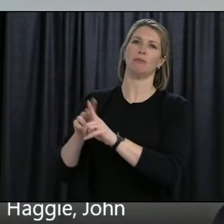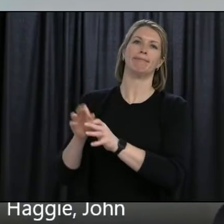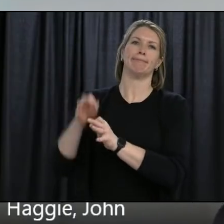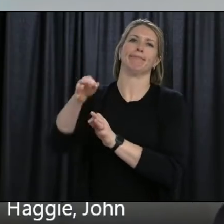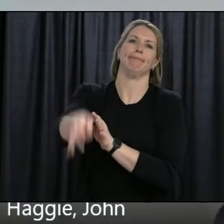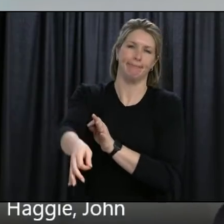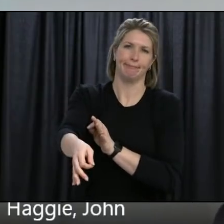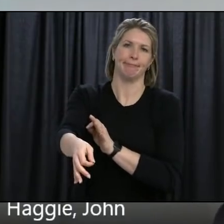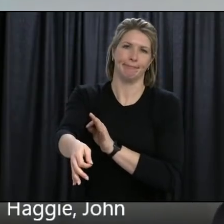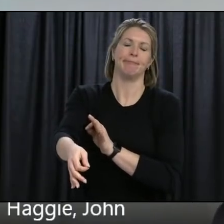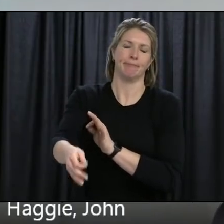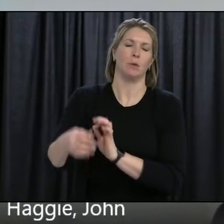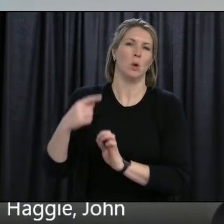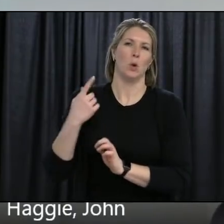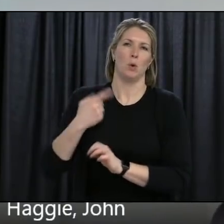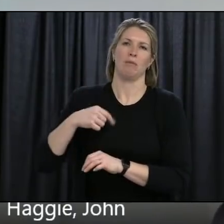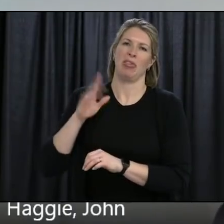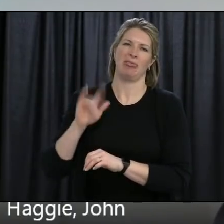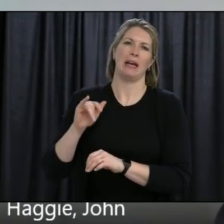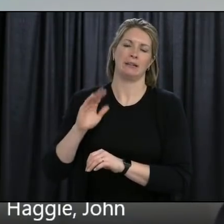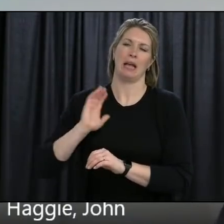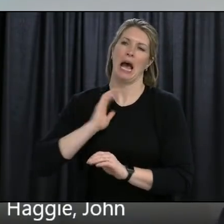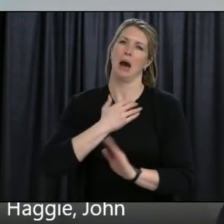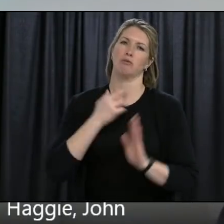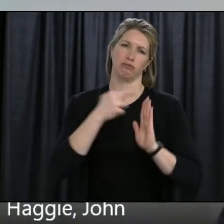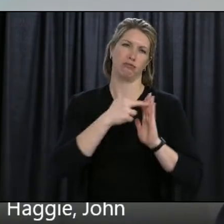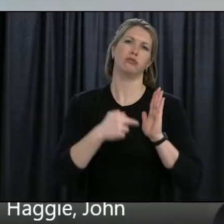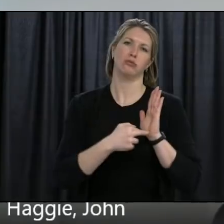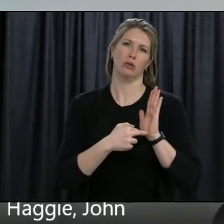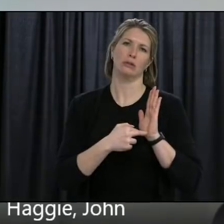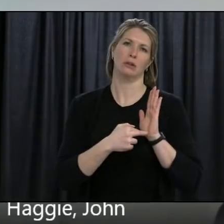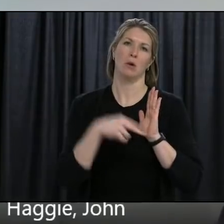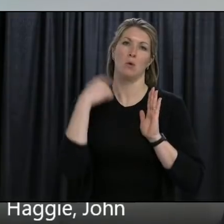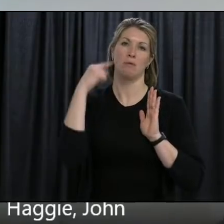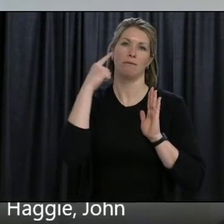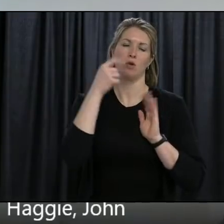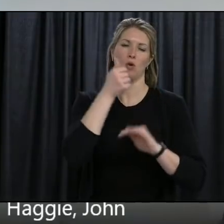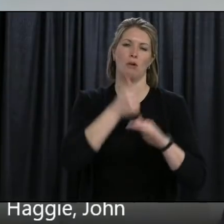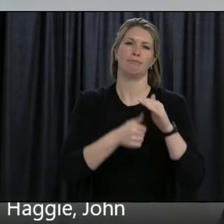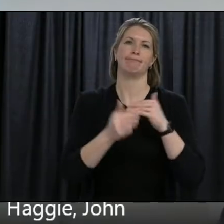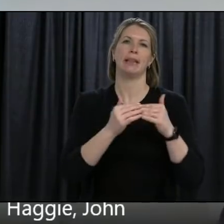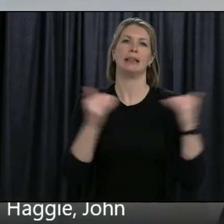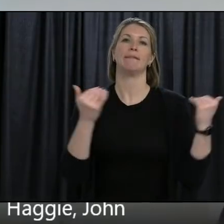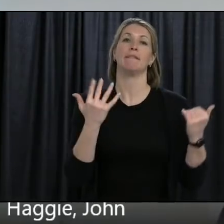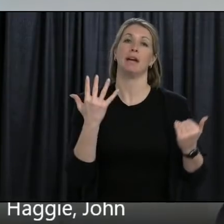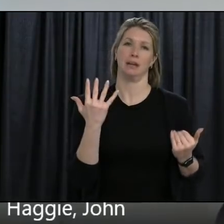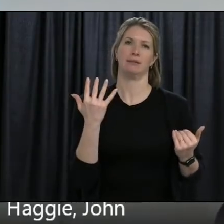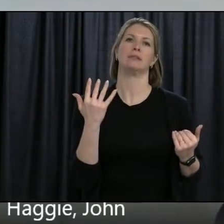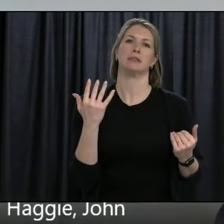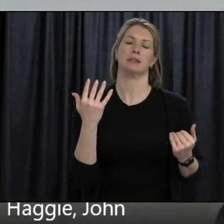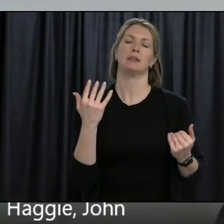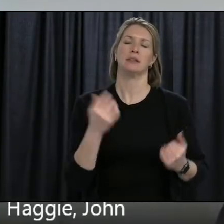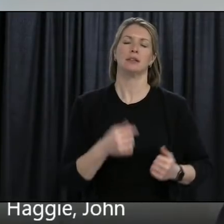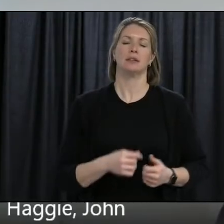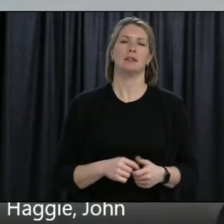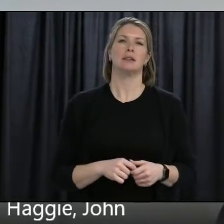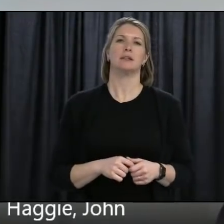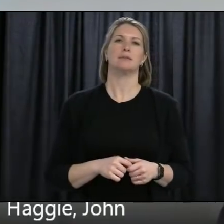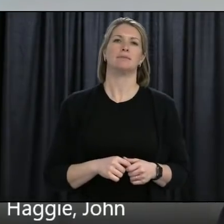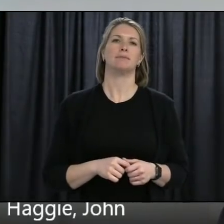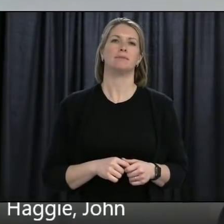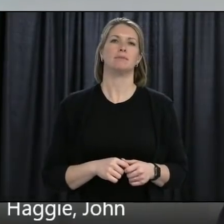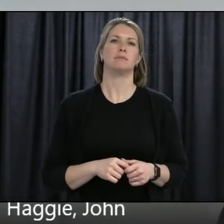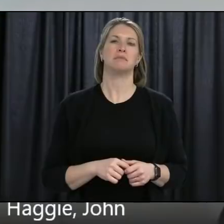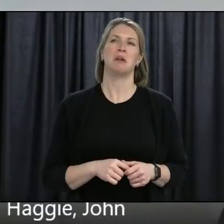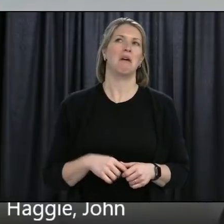felt clinically they could wait a little bit longer. By and large, this is kind of the tail of that process. And I would